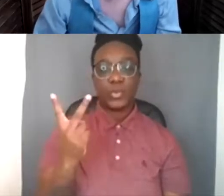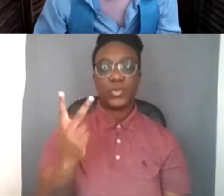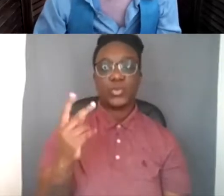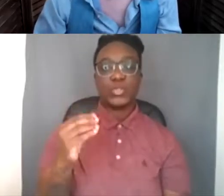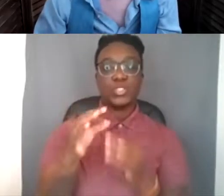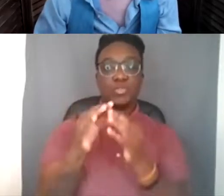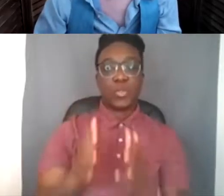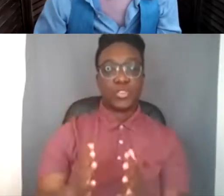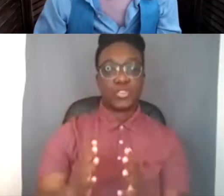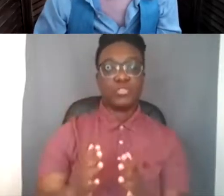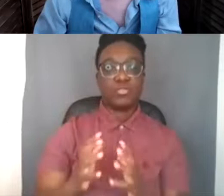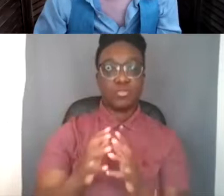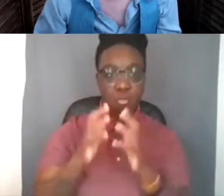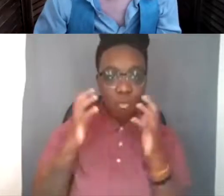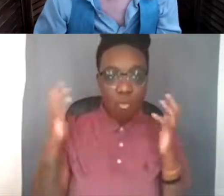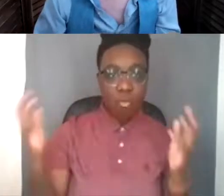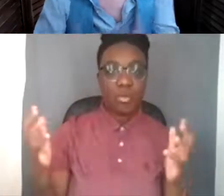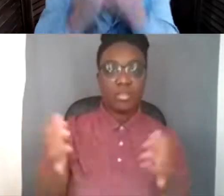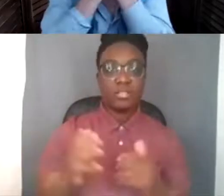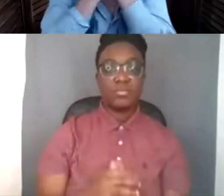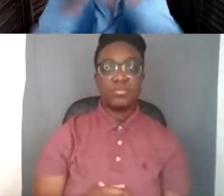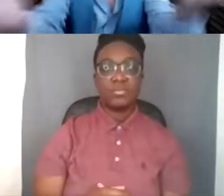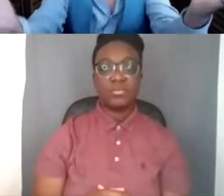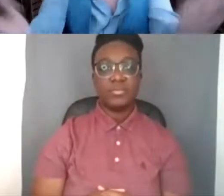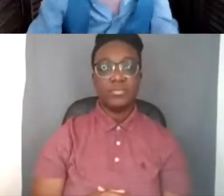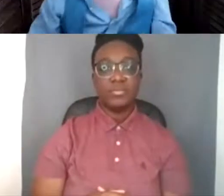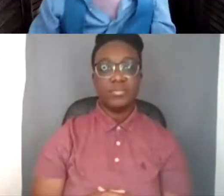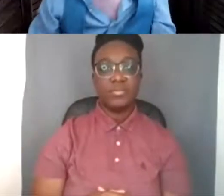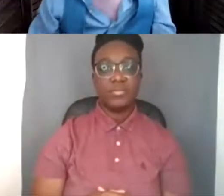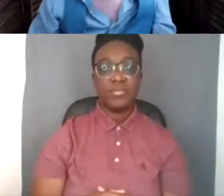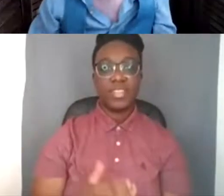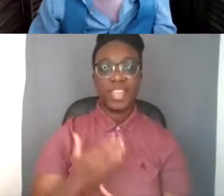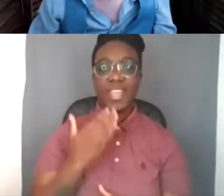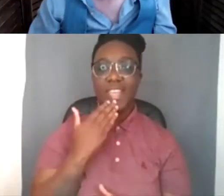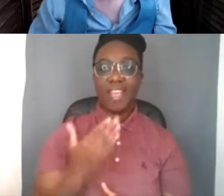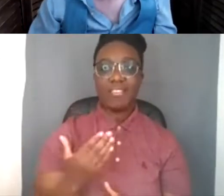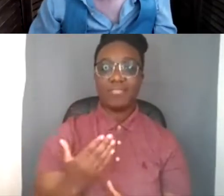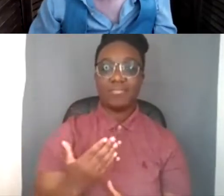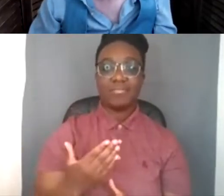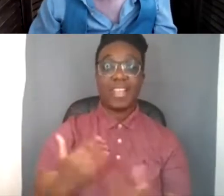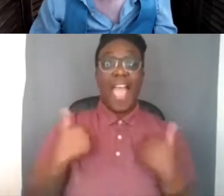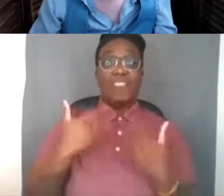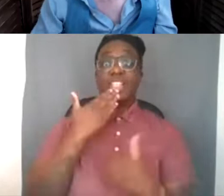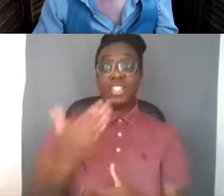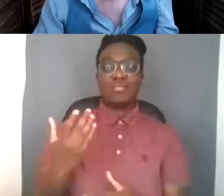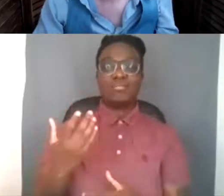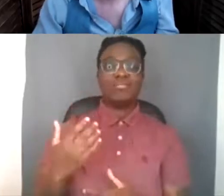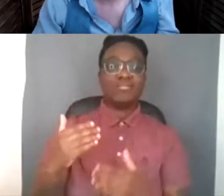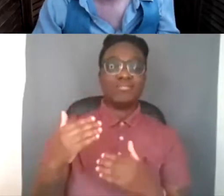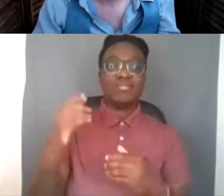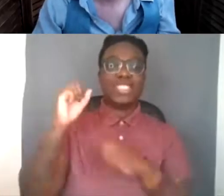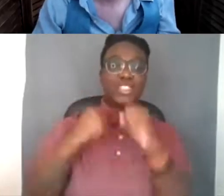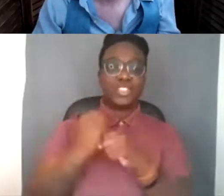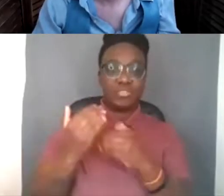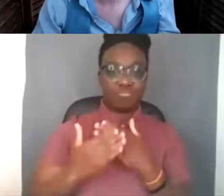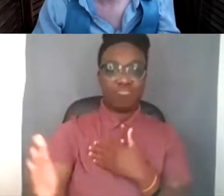much. And have a good rest of the year, and we hope to see you soon. Thank you. I would